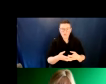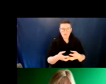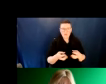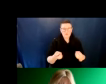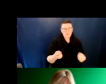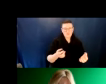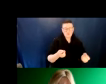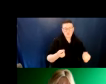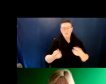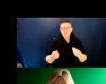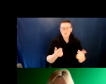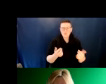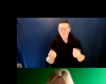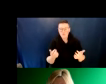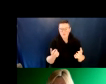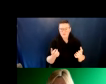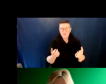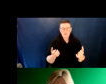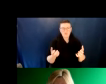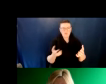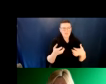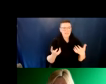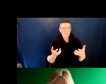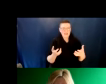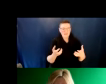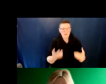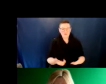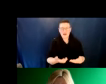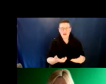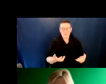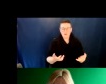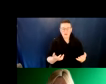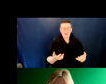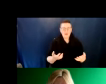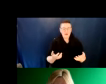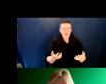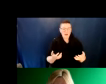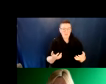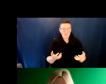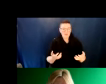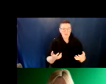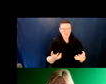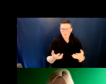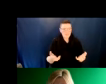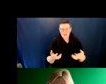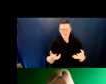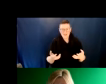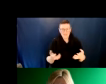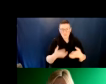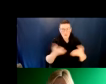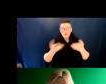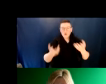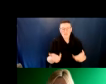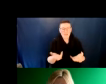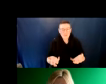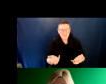Or the difference between rough and smooth. So if you said someone is having a rough time, you know, it's not, like,